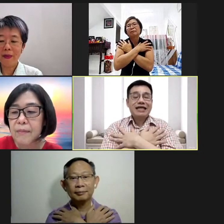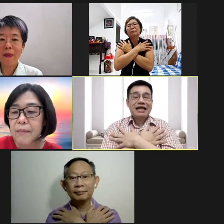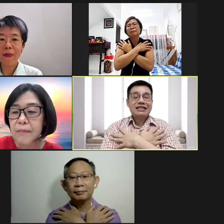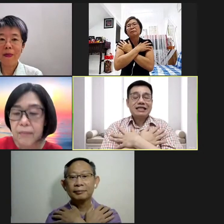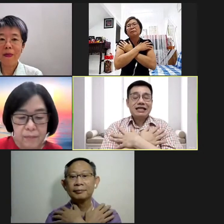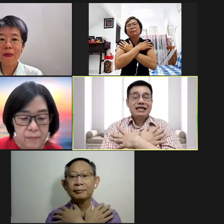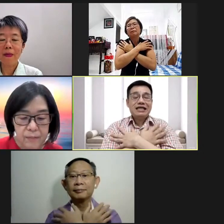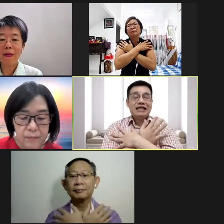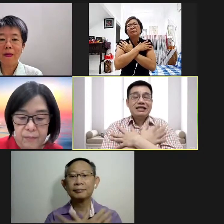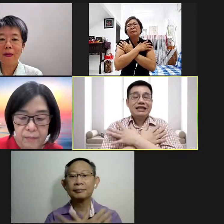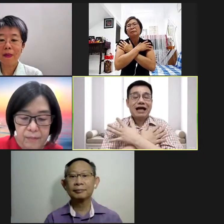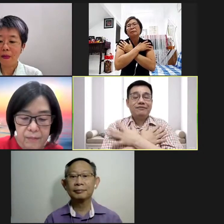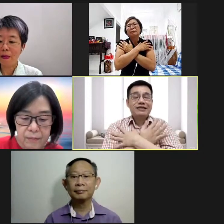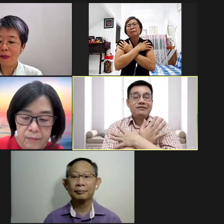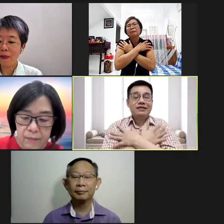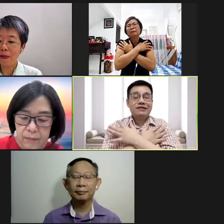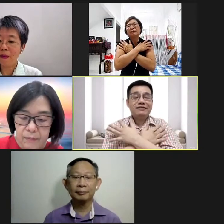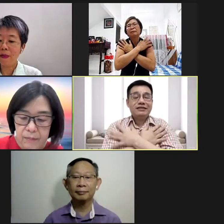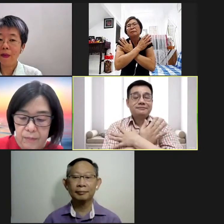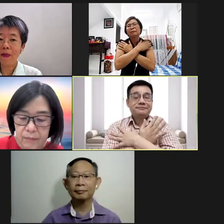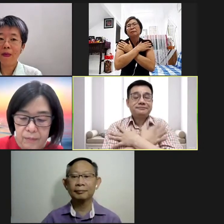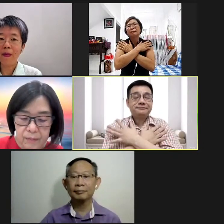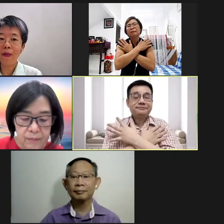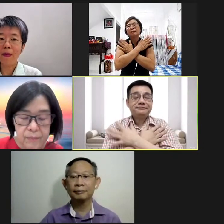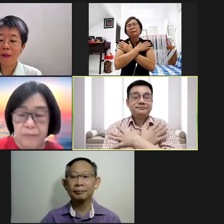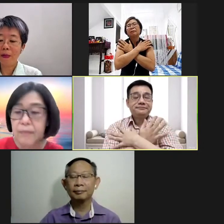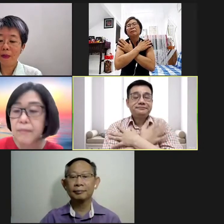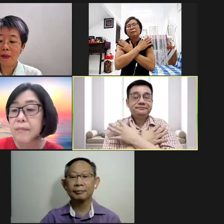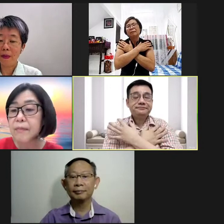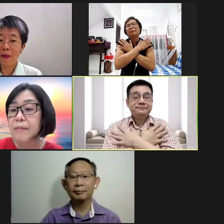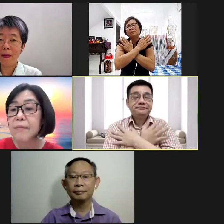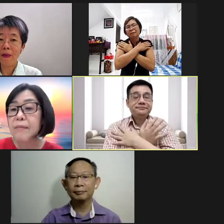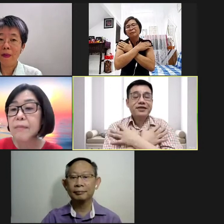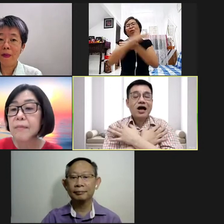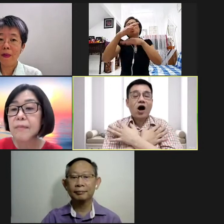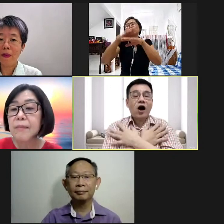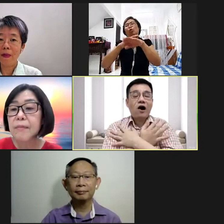we gently tap ourselves in this way.